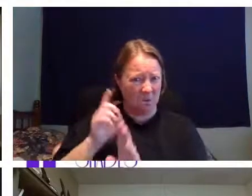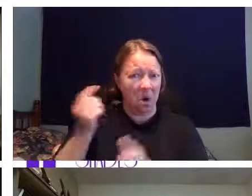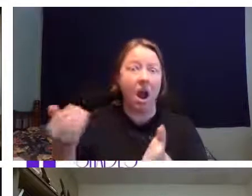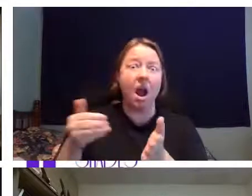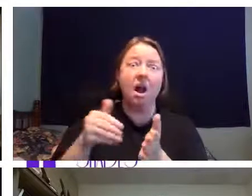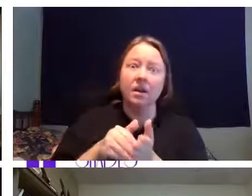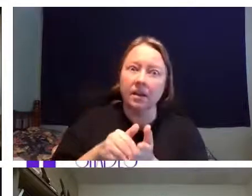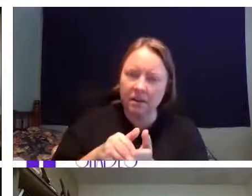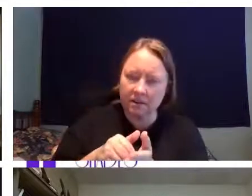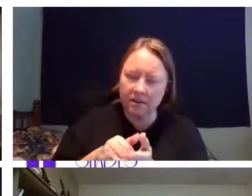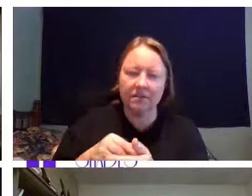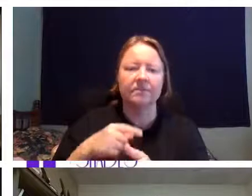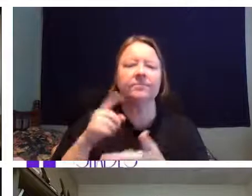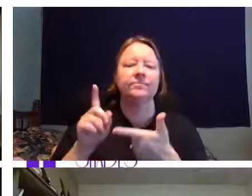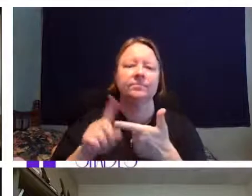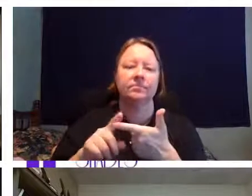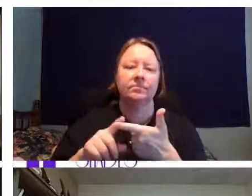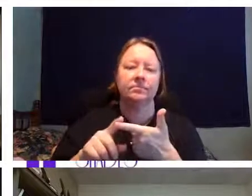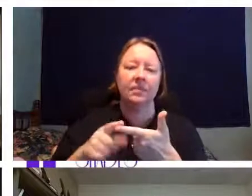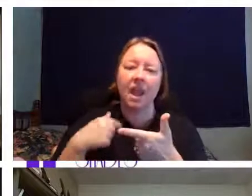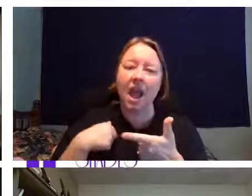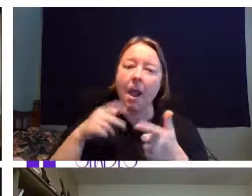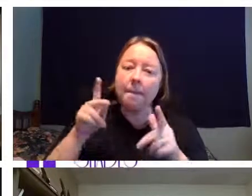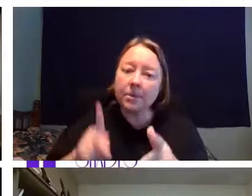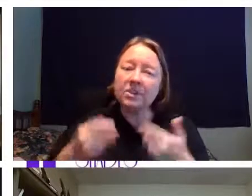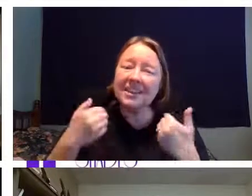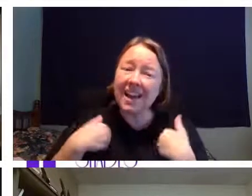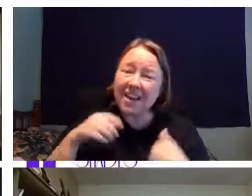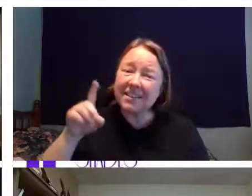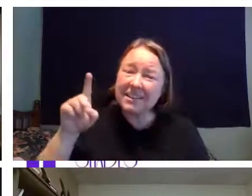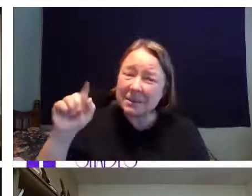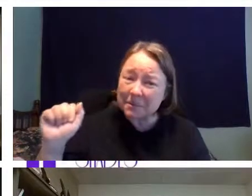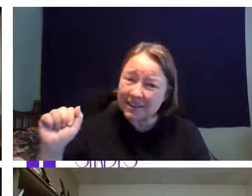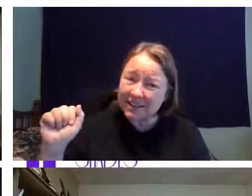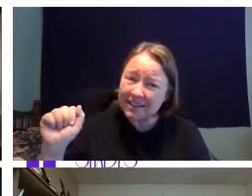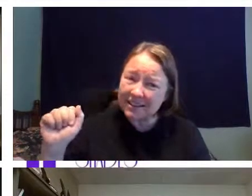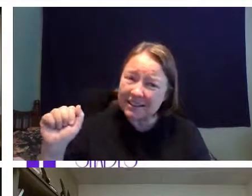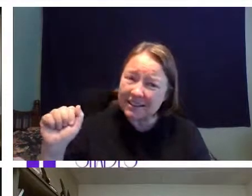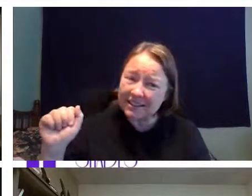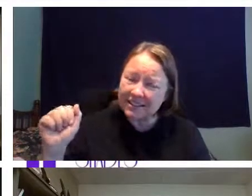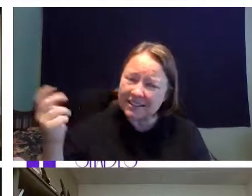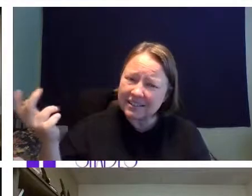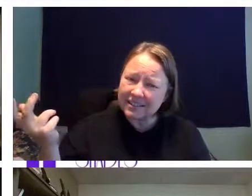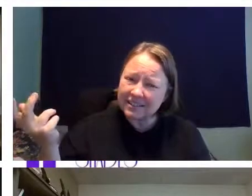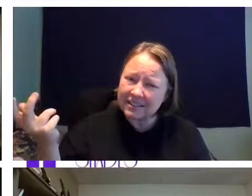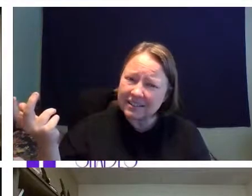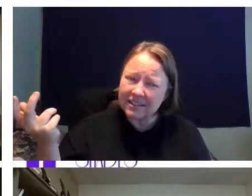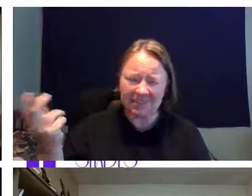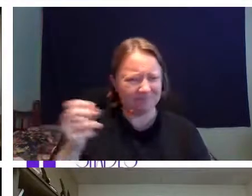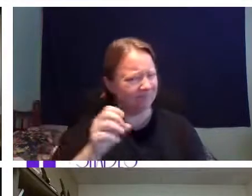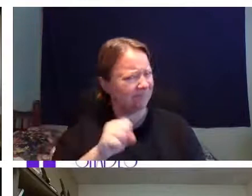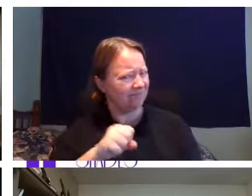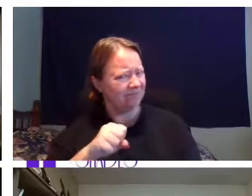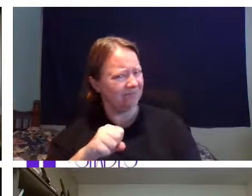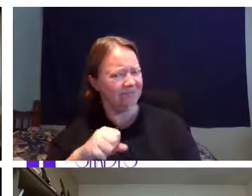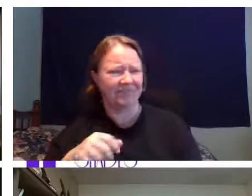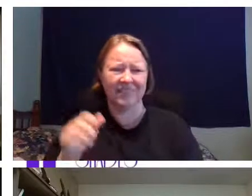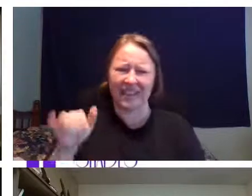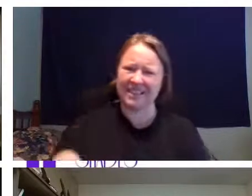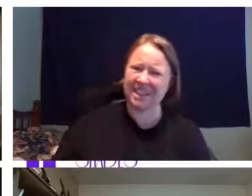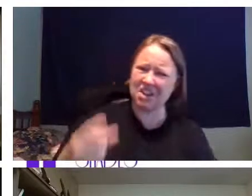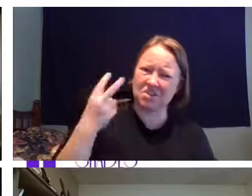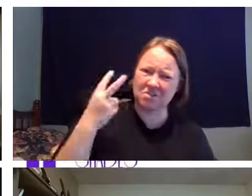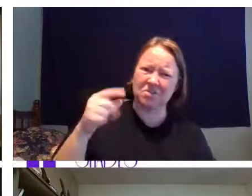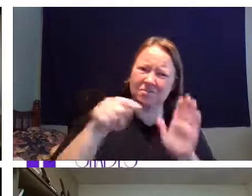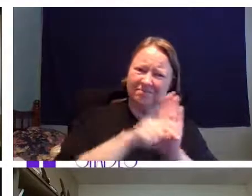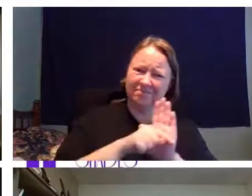again. And then number two, I'm a person with a disability. So that's to me like 2 whammies